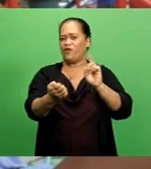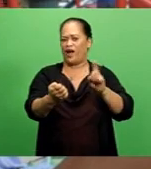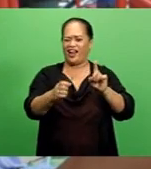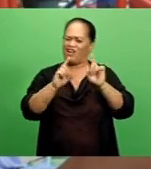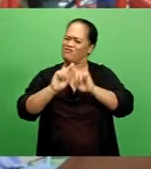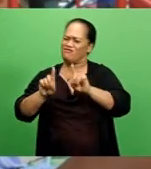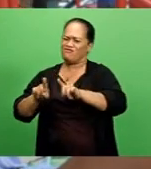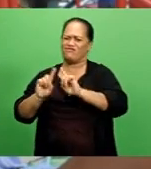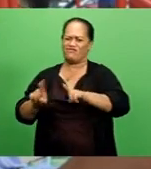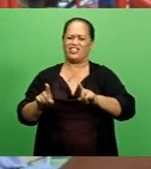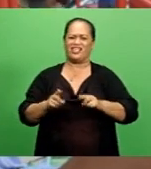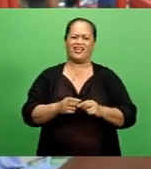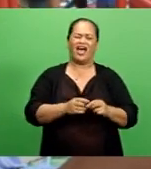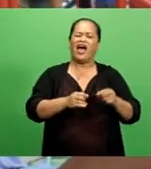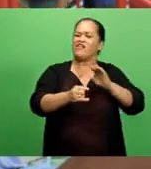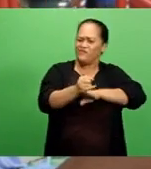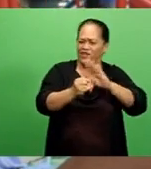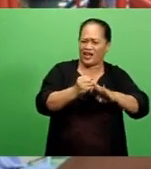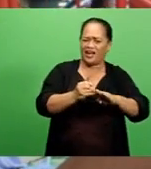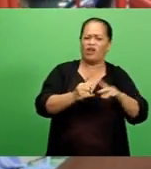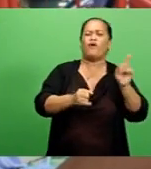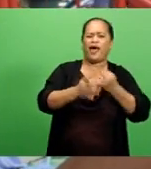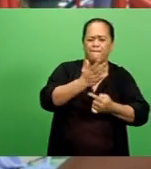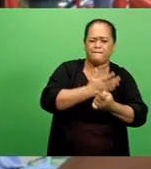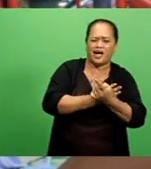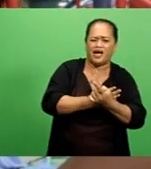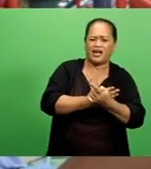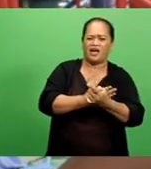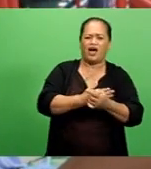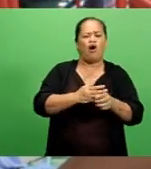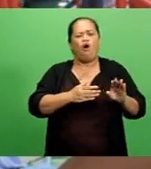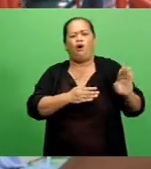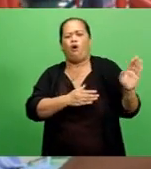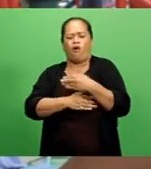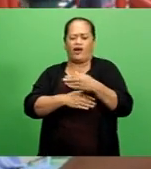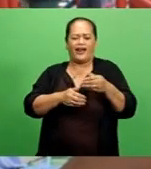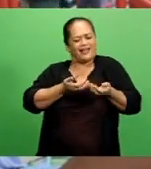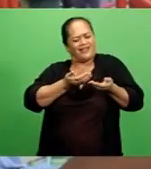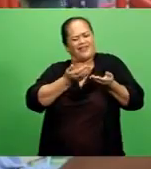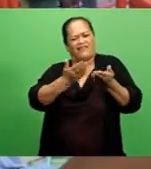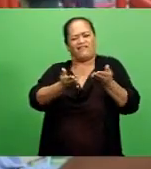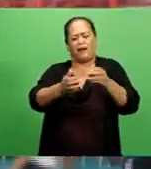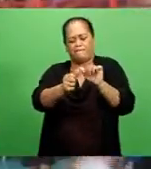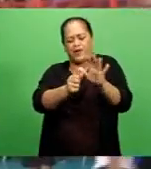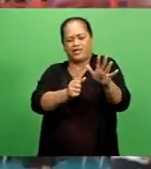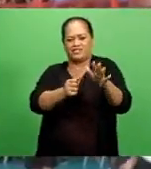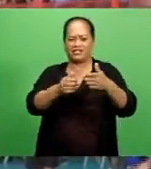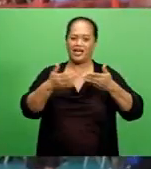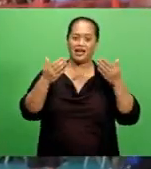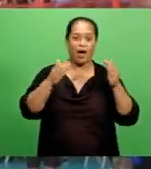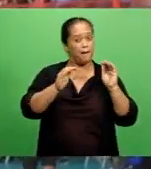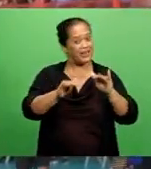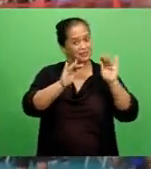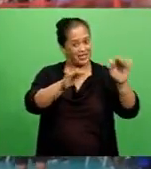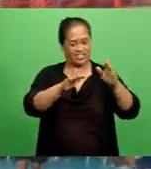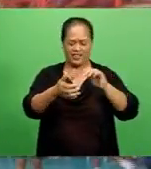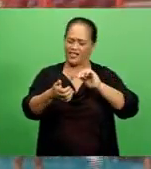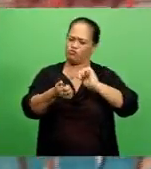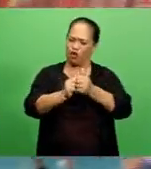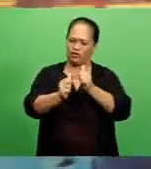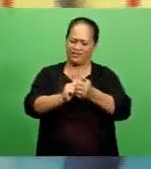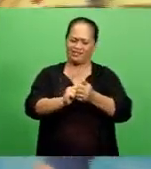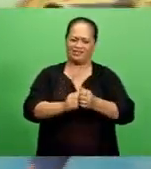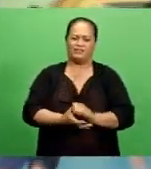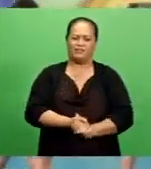best in playing. So I guess tomorrow's finals will be tough, and they'll bring it on against us. The team will